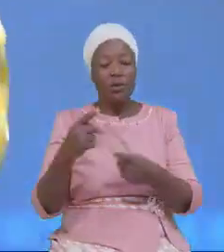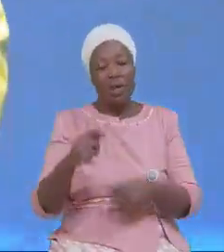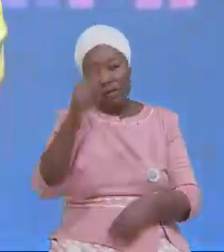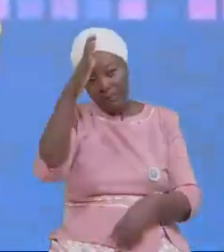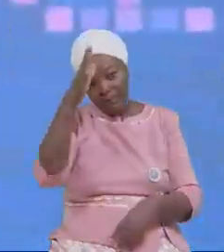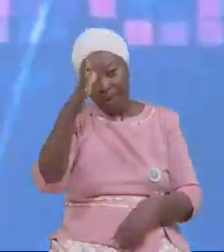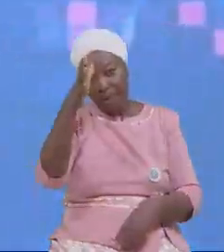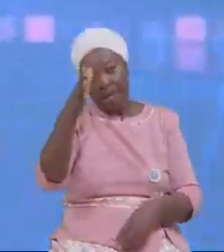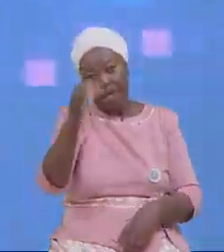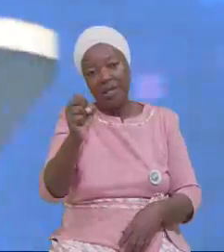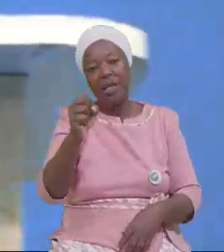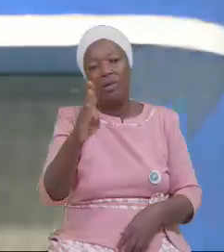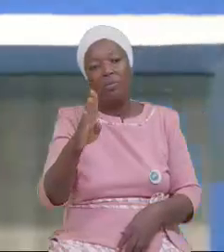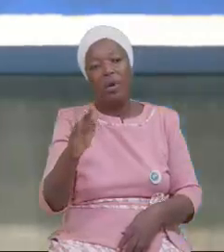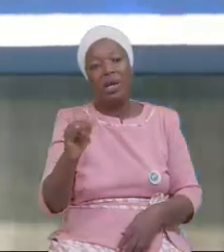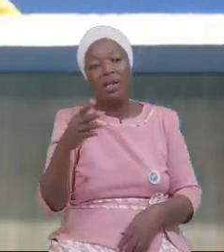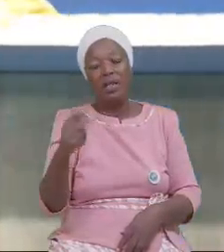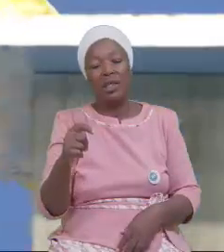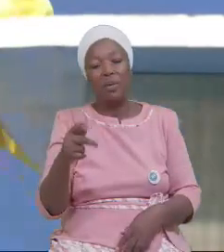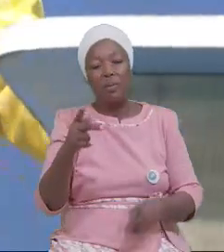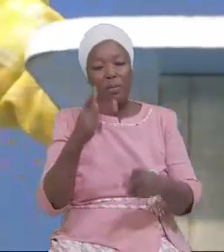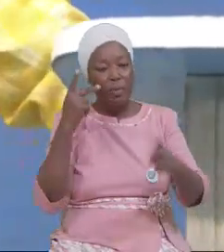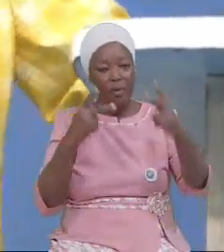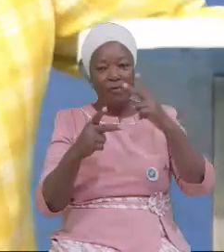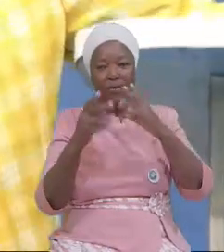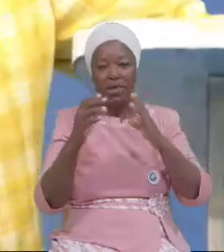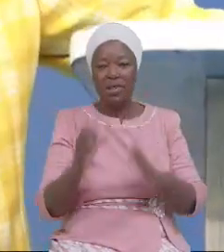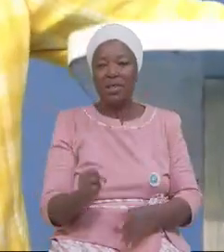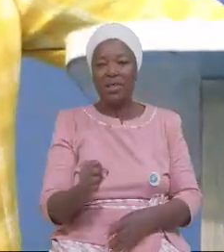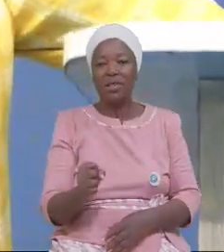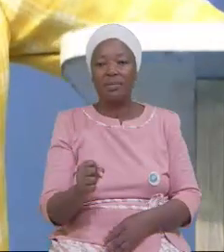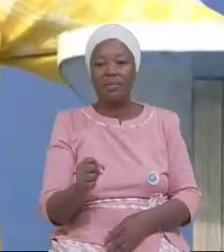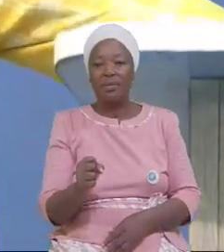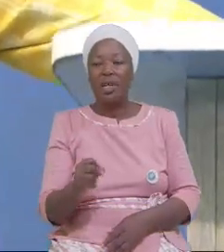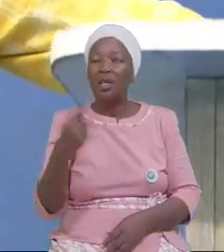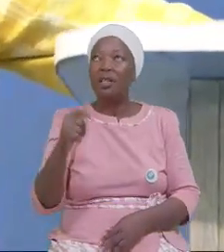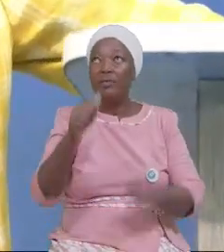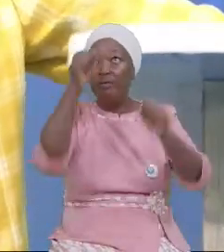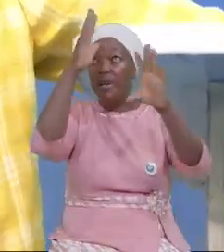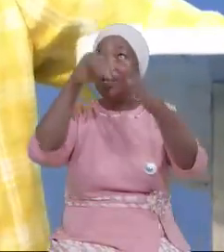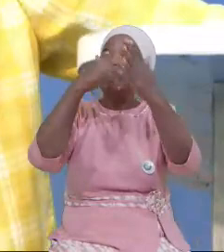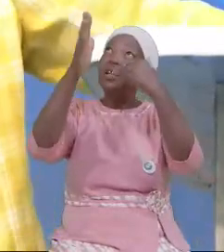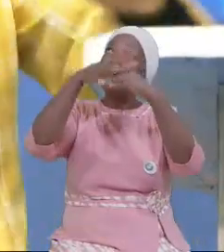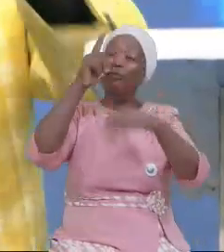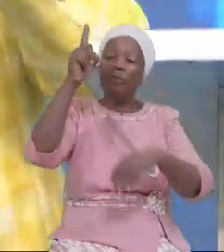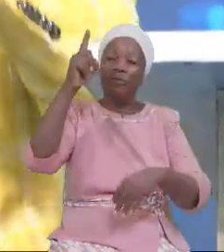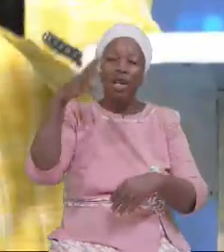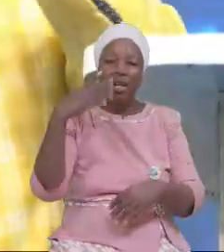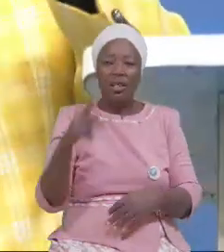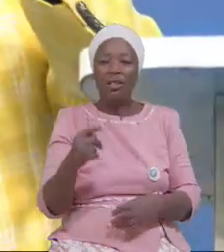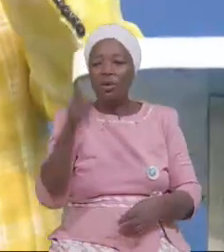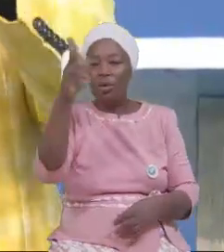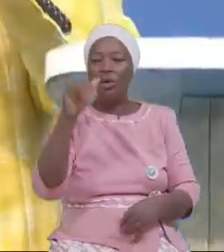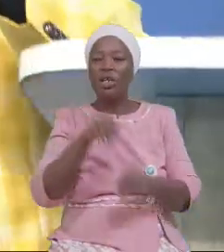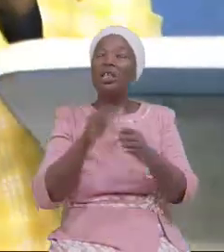fathers by the prophets. The Father in heaven, God in heaven, he